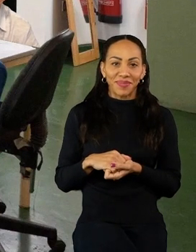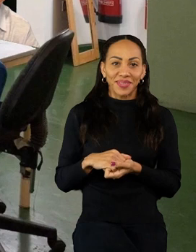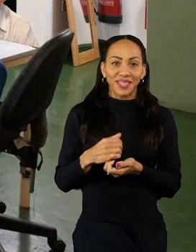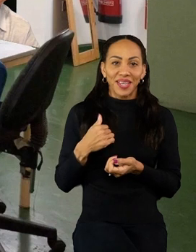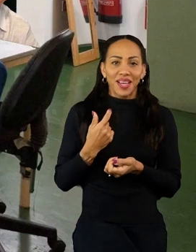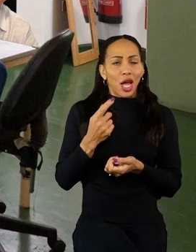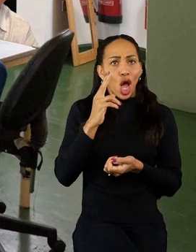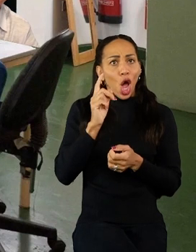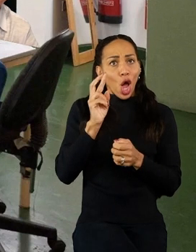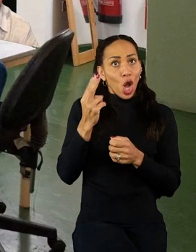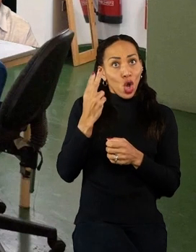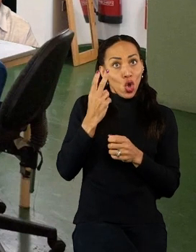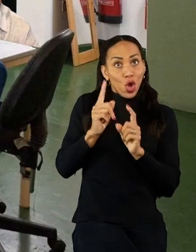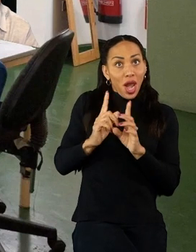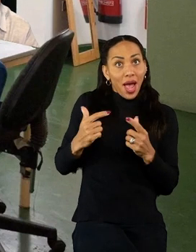Okay.